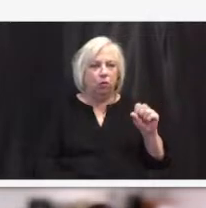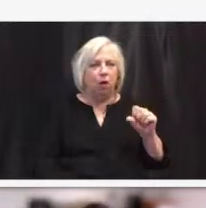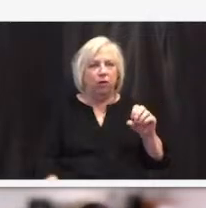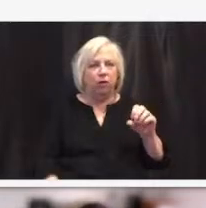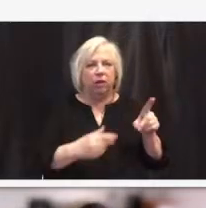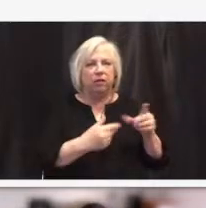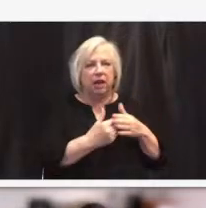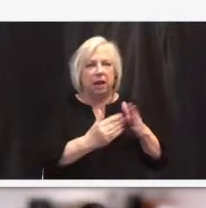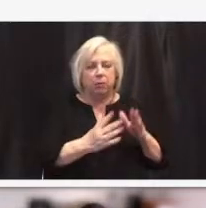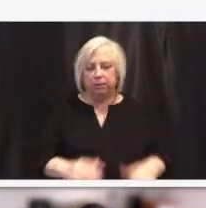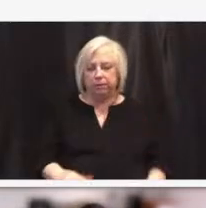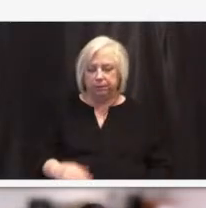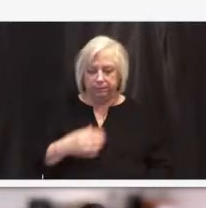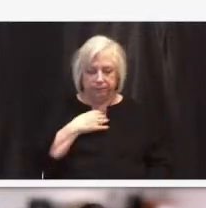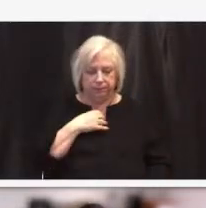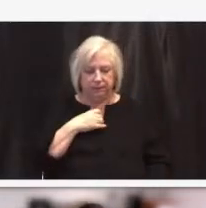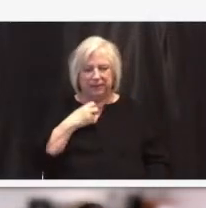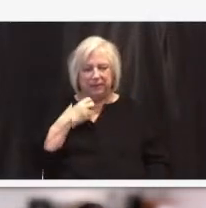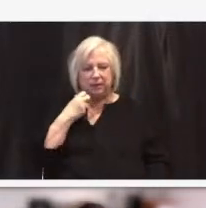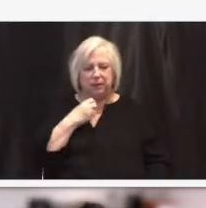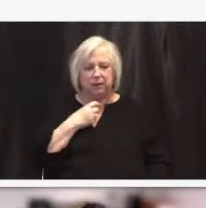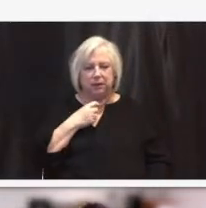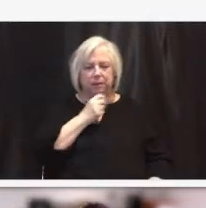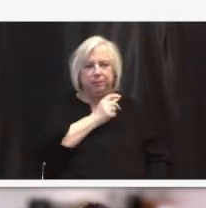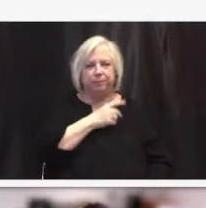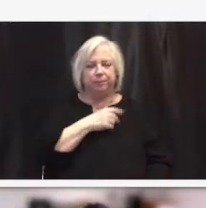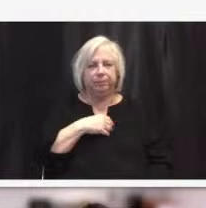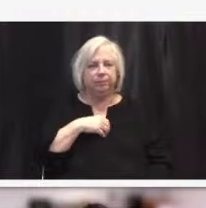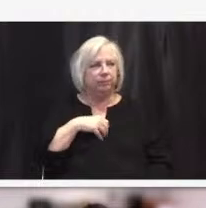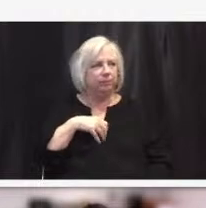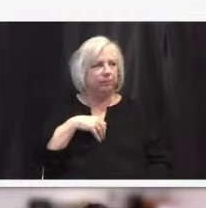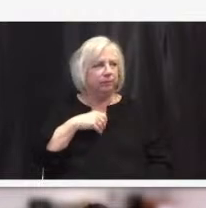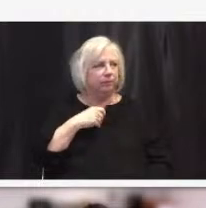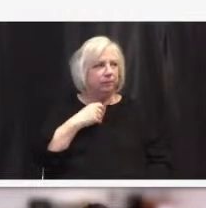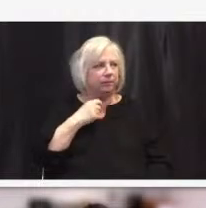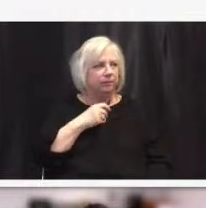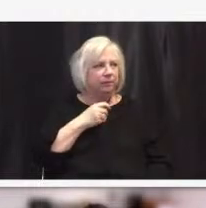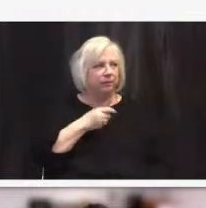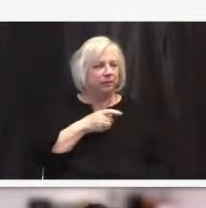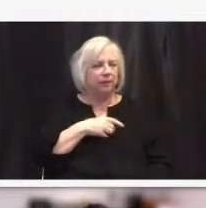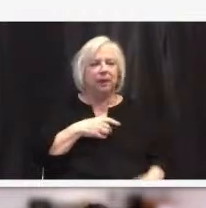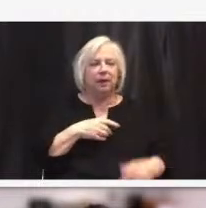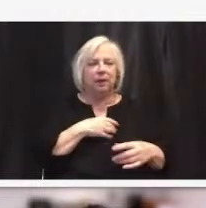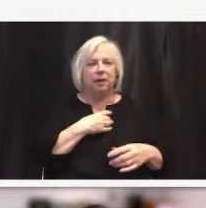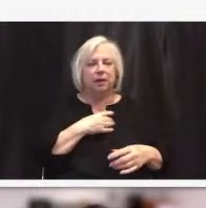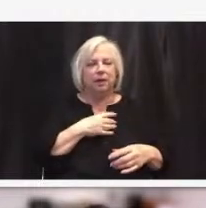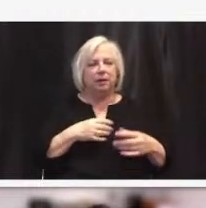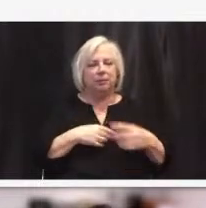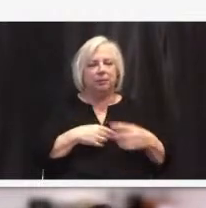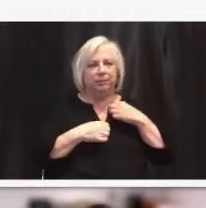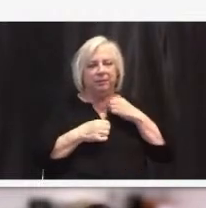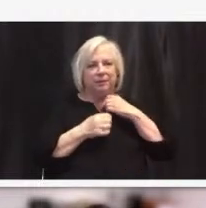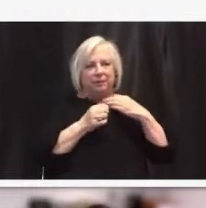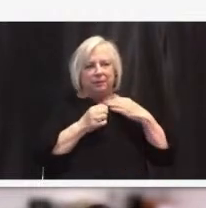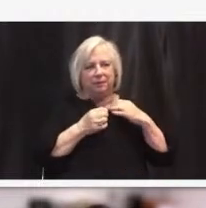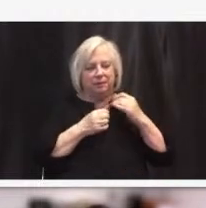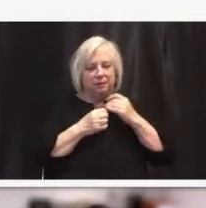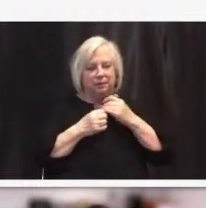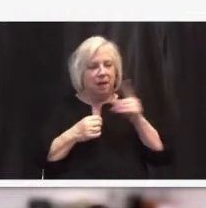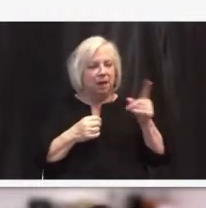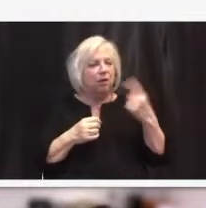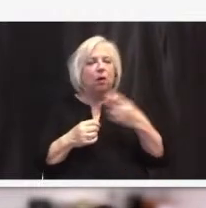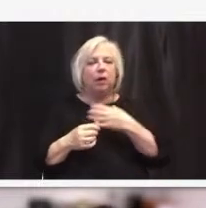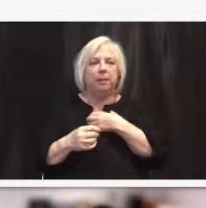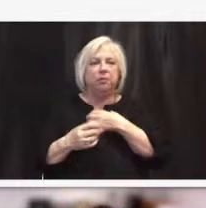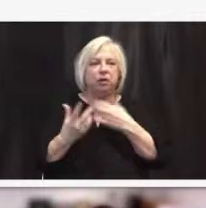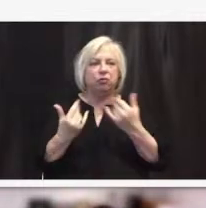Sir, I definitely hear your concerns loud and clear. One of the hard things about this job, balancing these different interests. Is your only objection at this